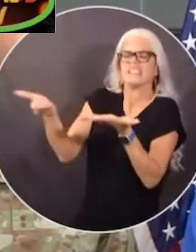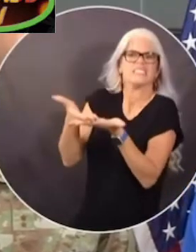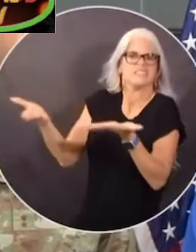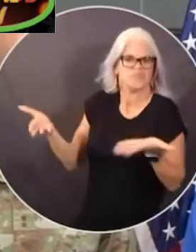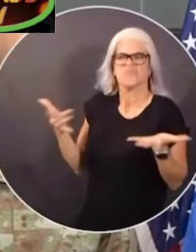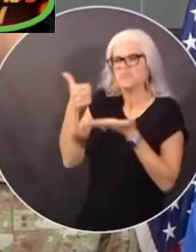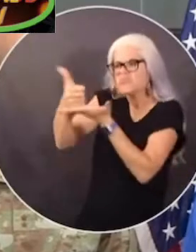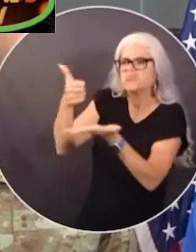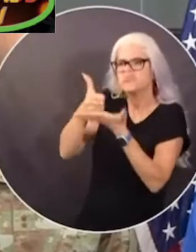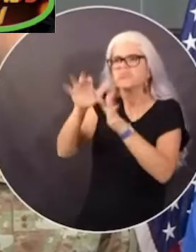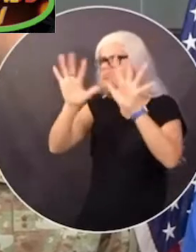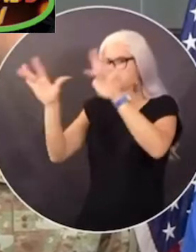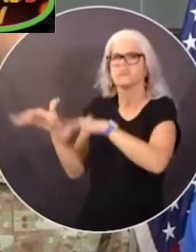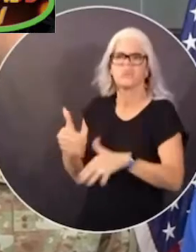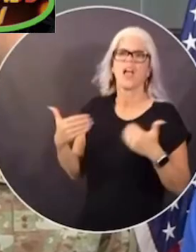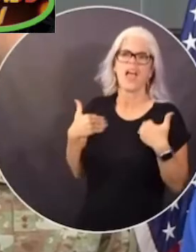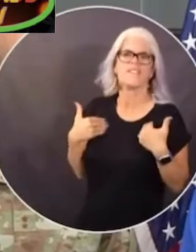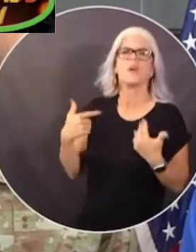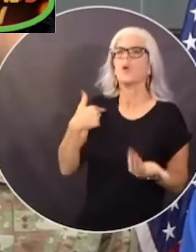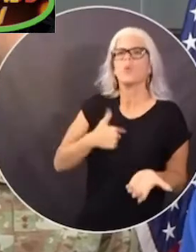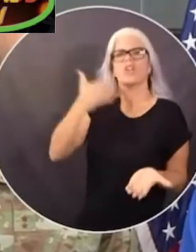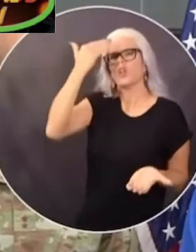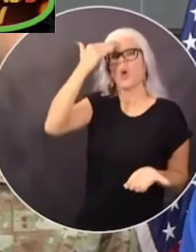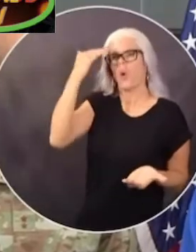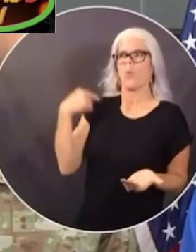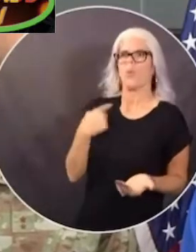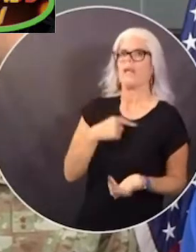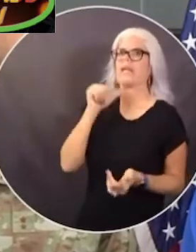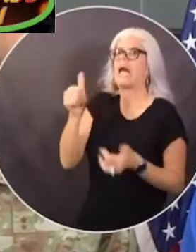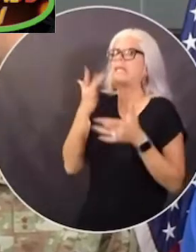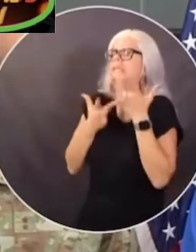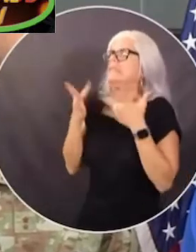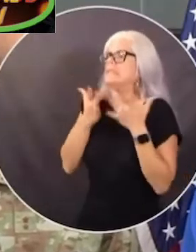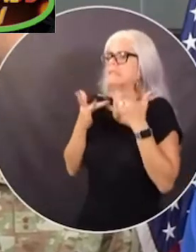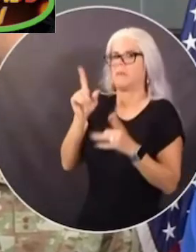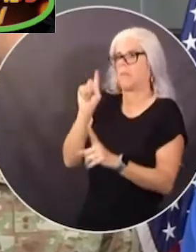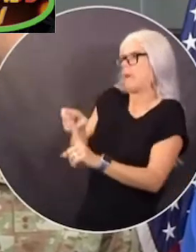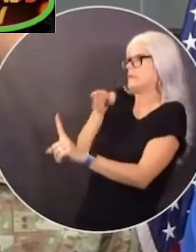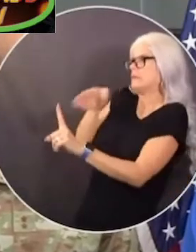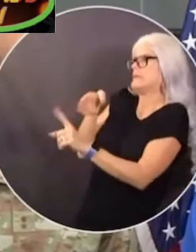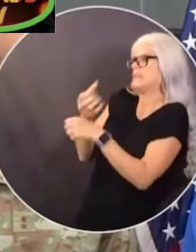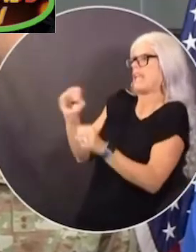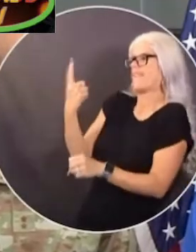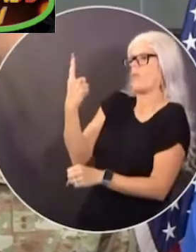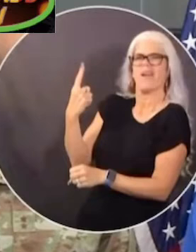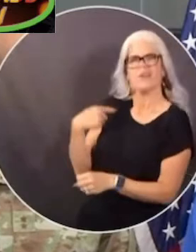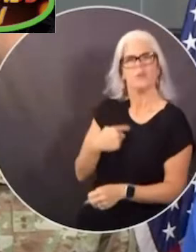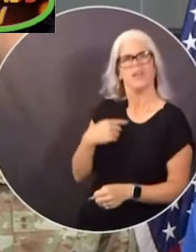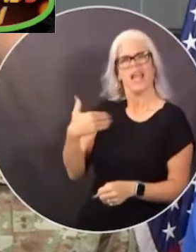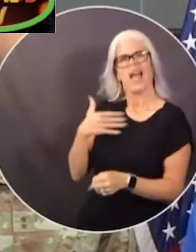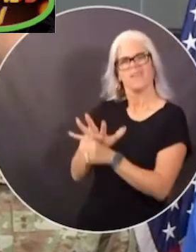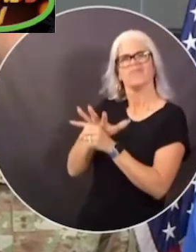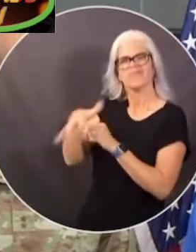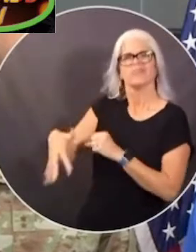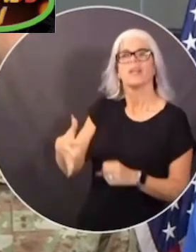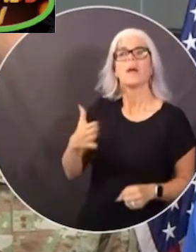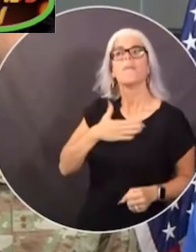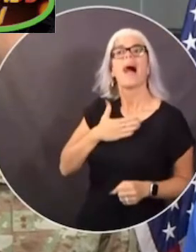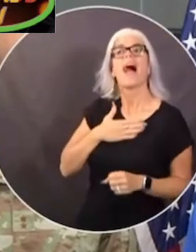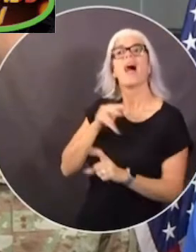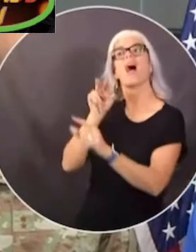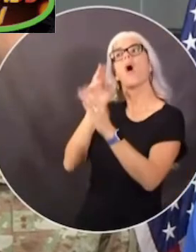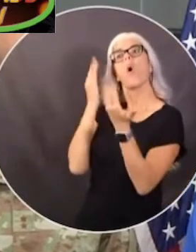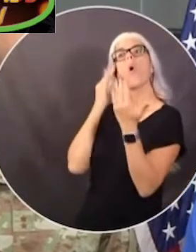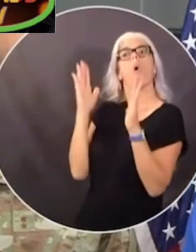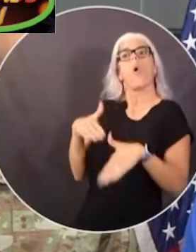rescue efforts are not going to be limited to one municipality or one county. I mean, you're going to potentially have more. You know, my hope is that you're not going to need